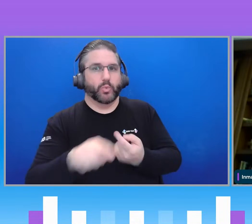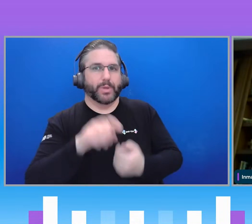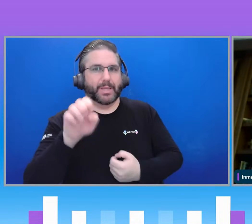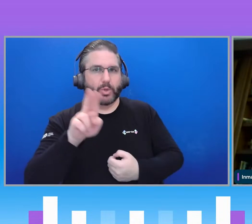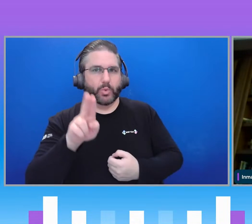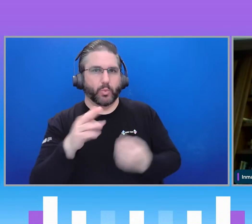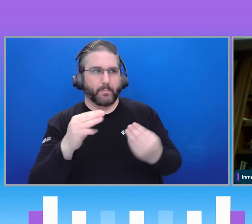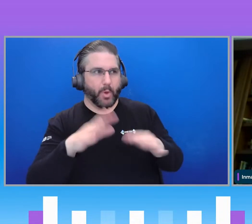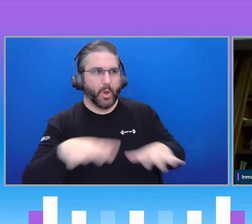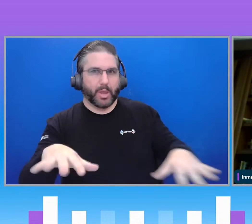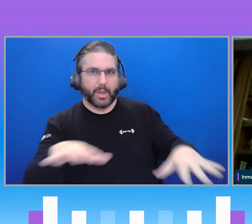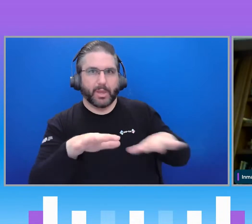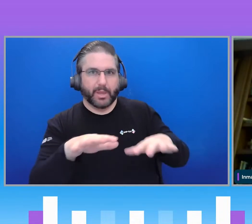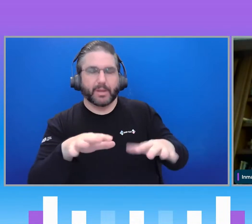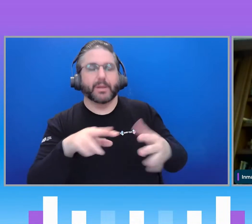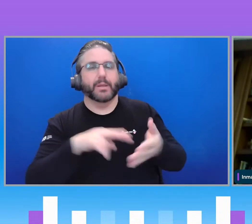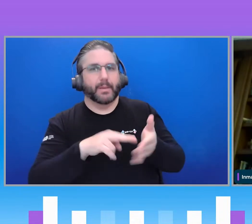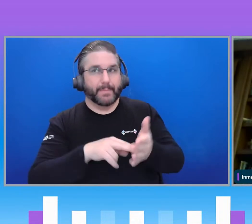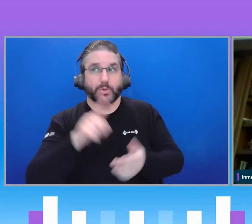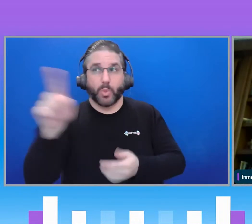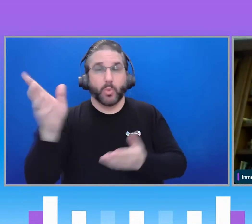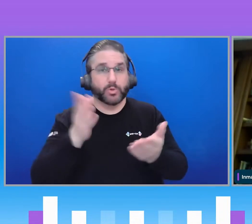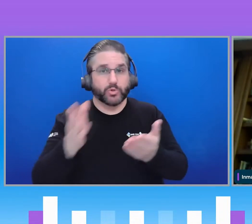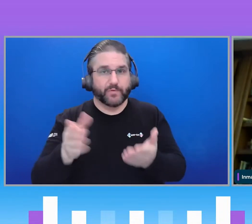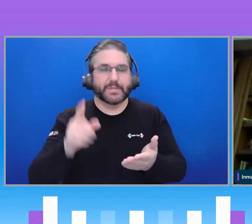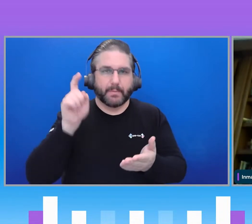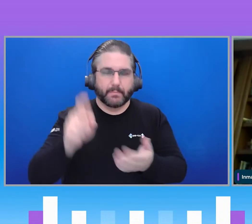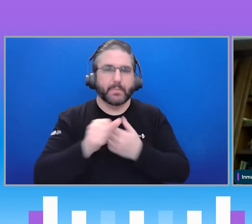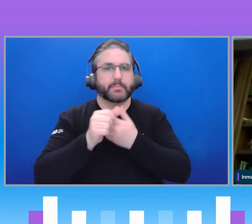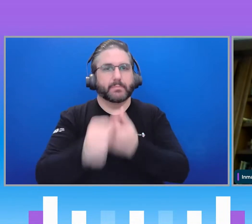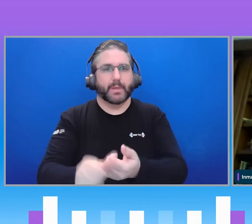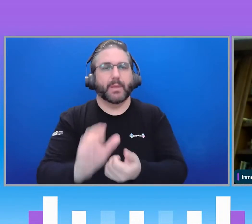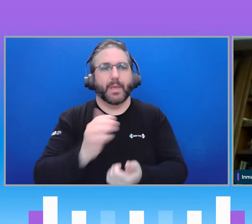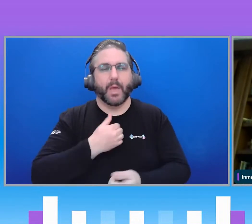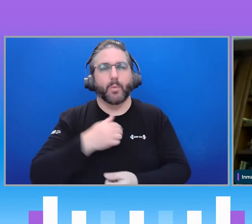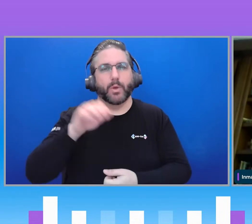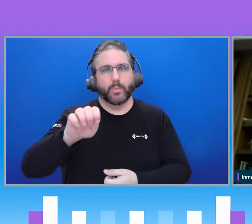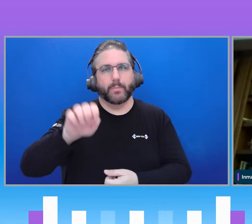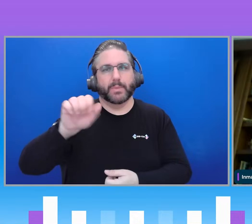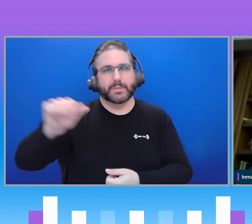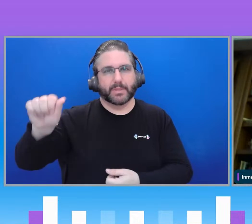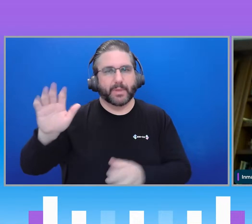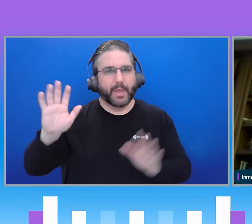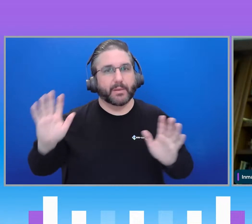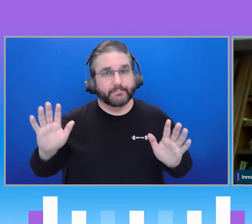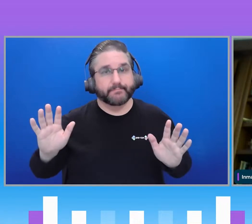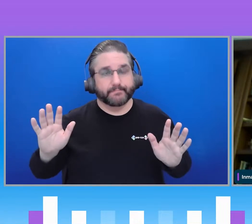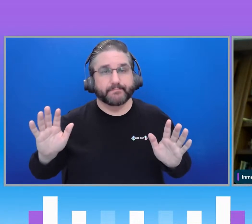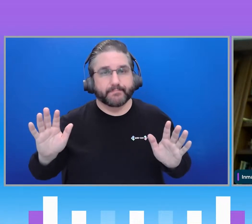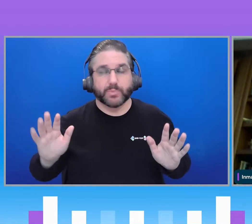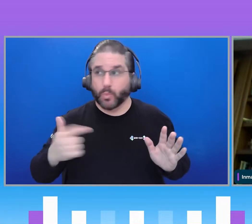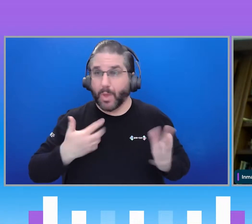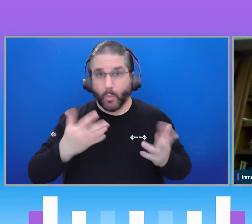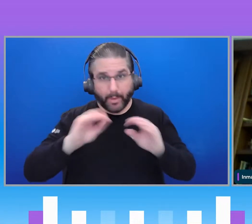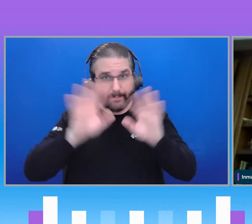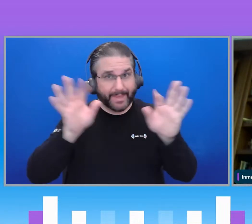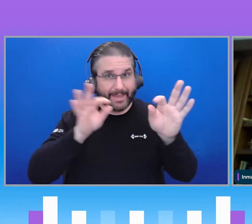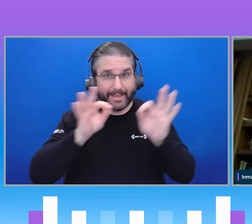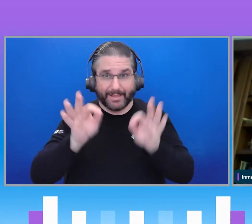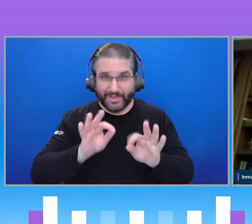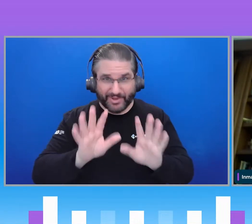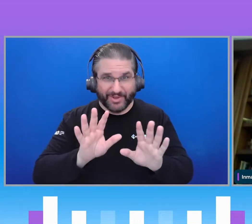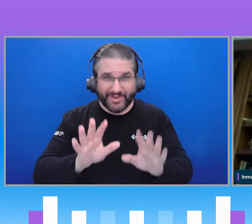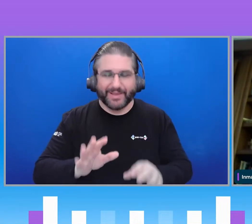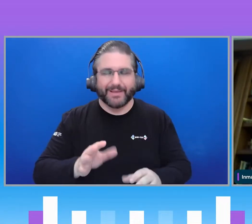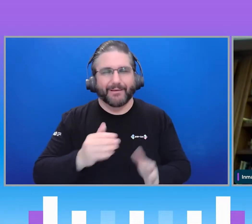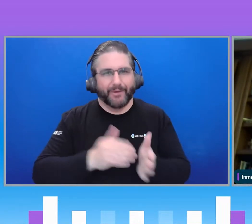market, will have to comply with the European Accessibility Act. And let me be clear, because it's one of the questions that I